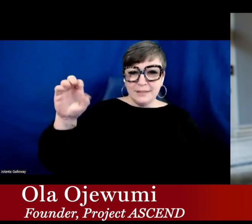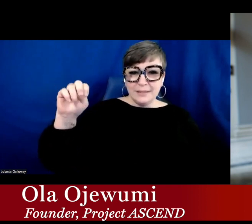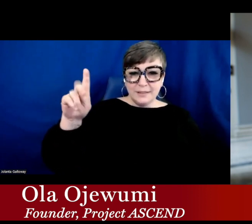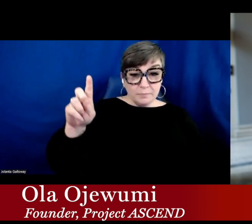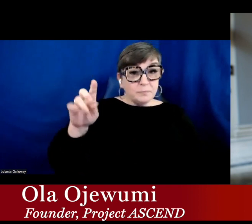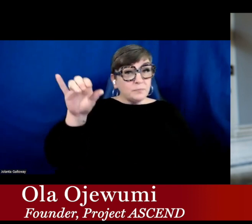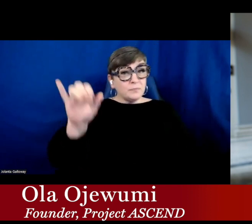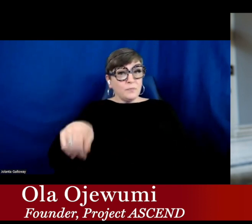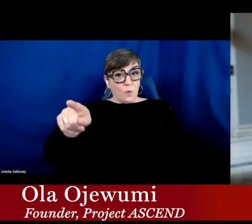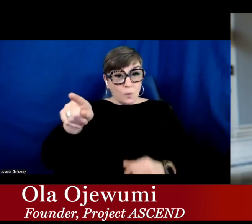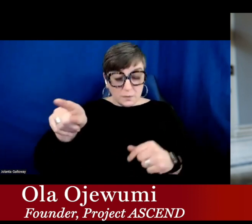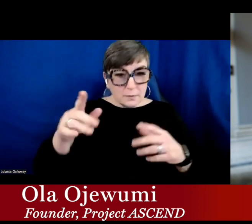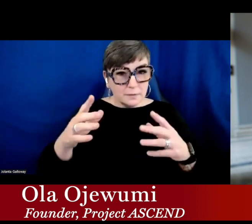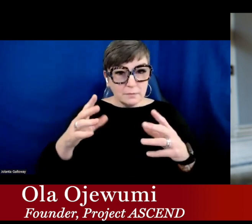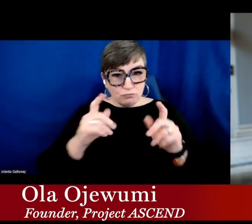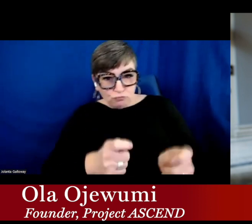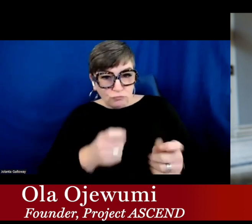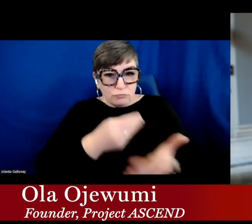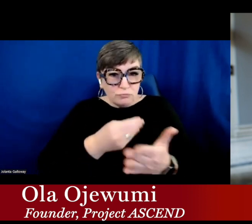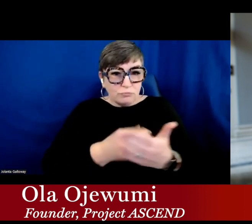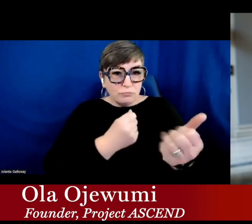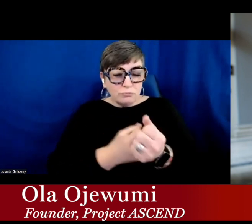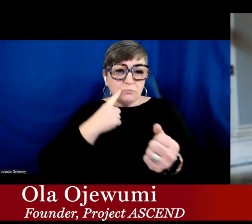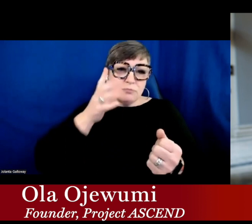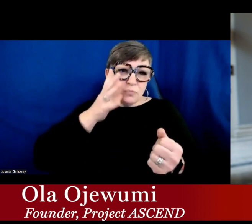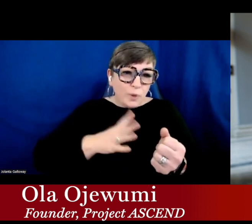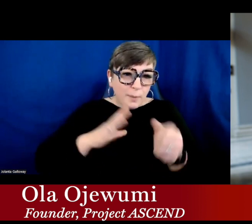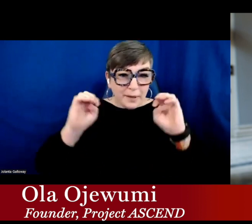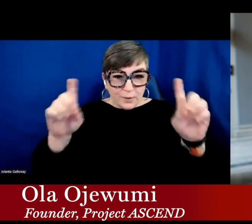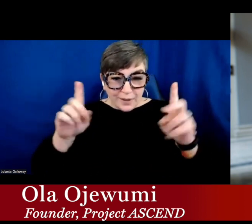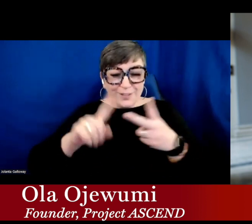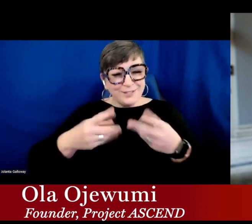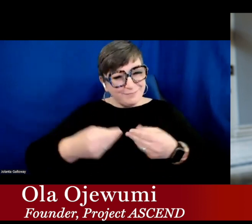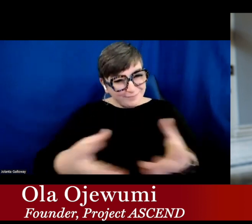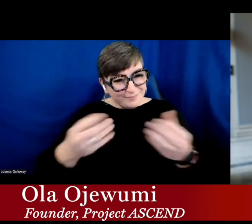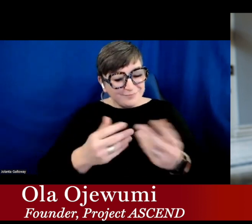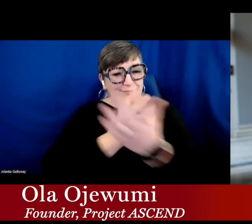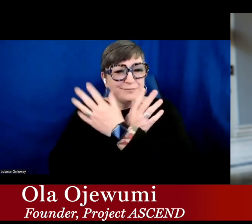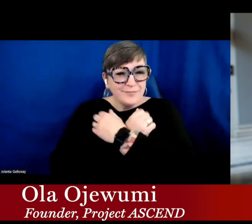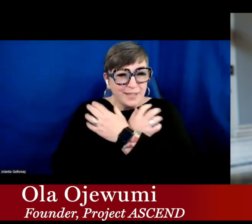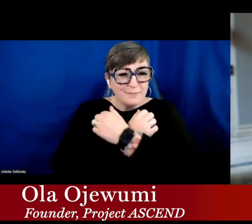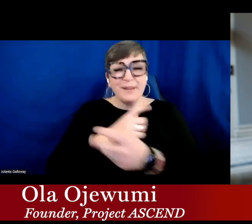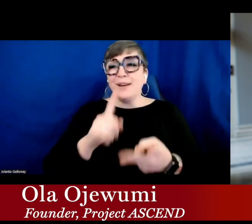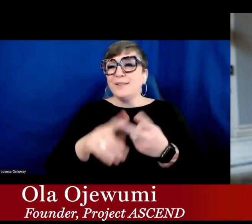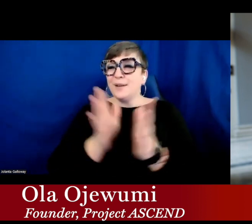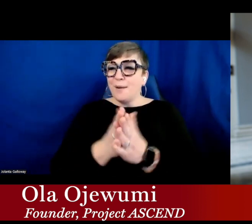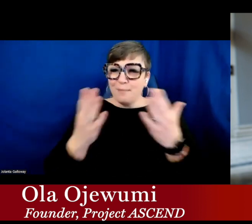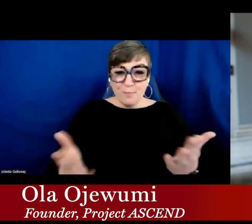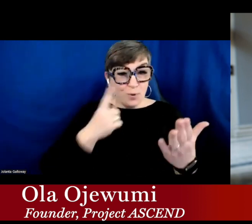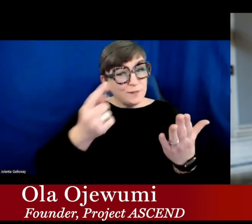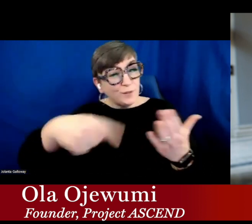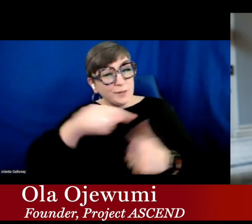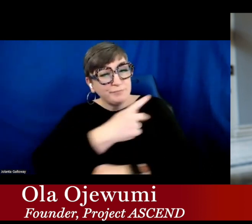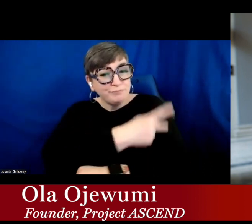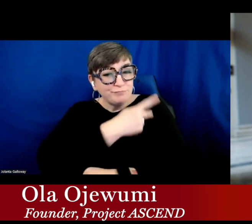funding for women's education programs and distribute teddy bears and books to children awaiting organ transplants across the united states